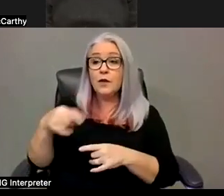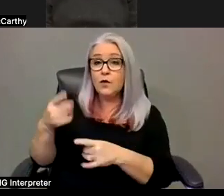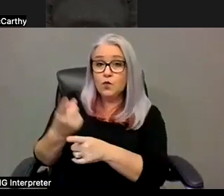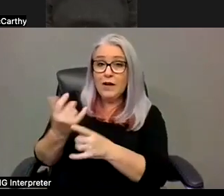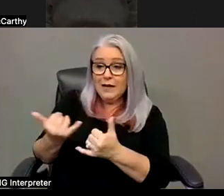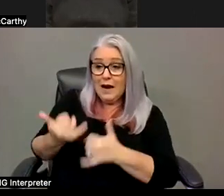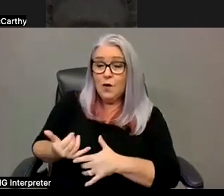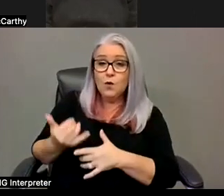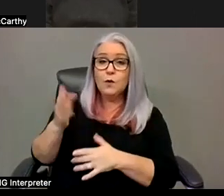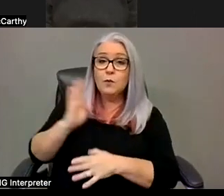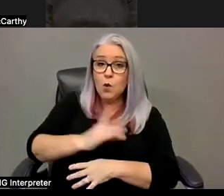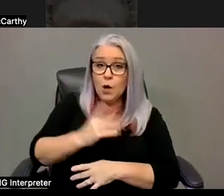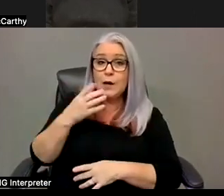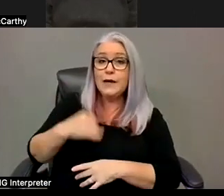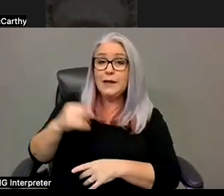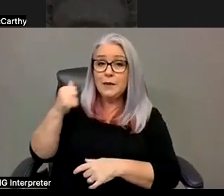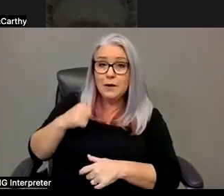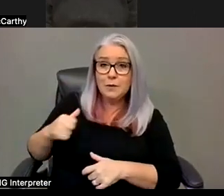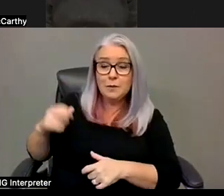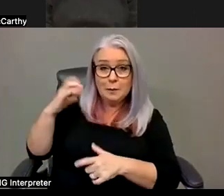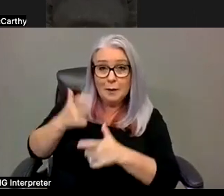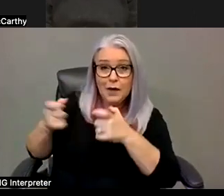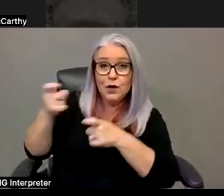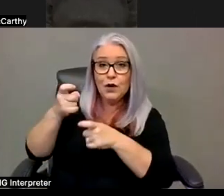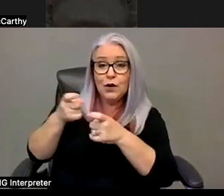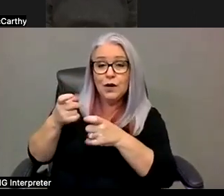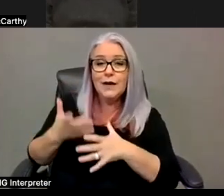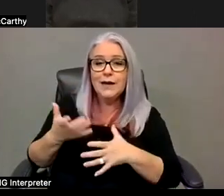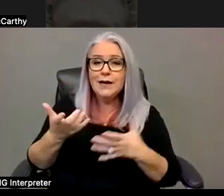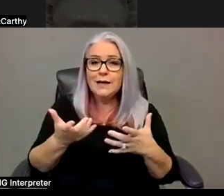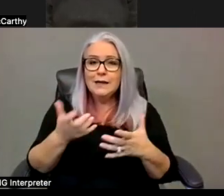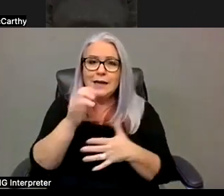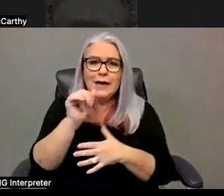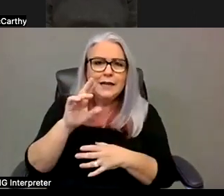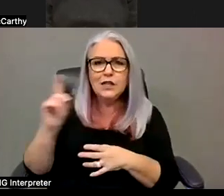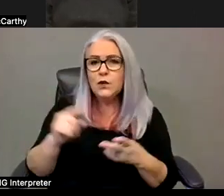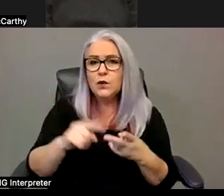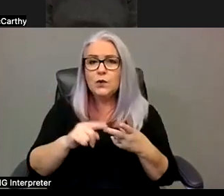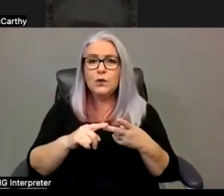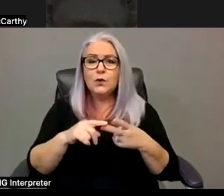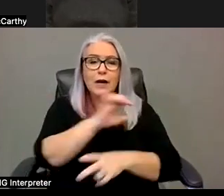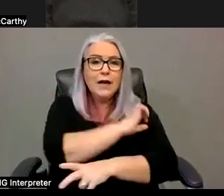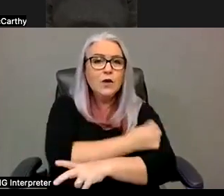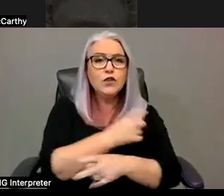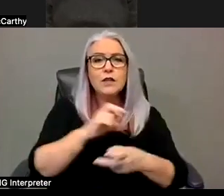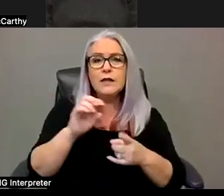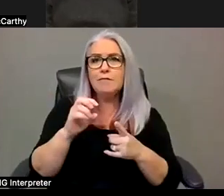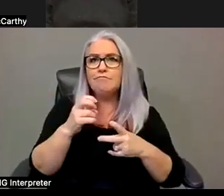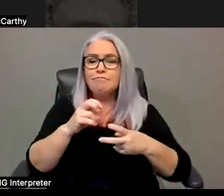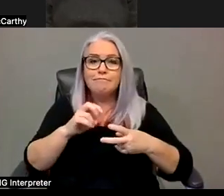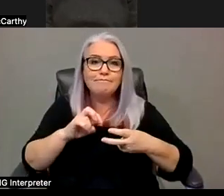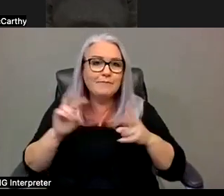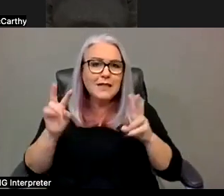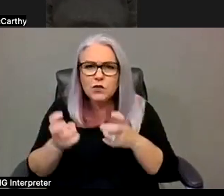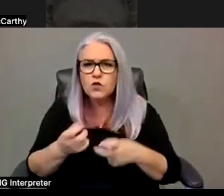to convey information, to let people know about ADUs, to let people know about the energy issue, it's not working. So